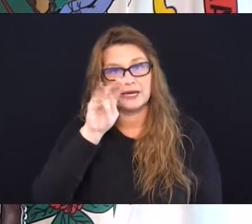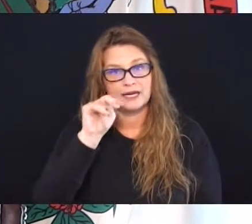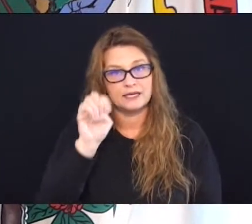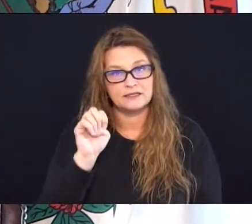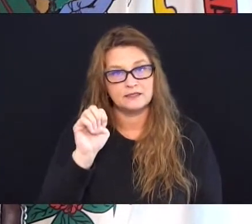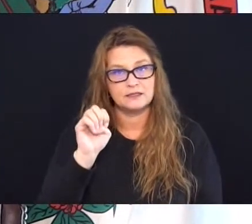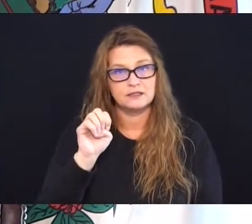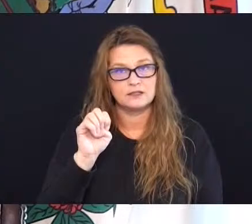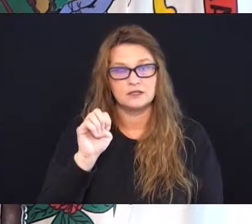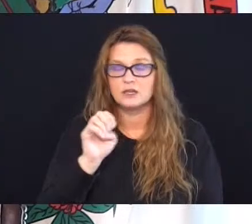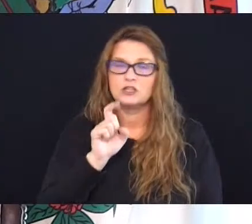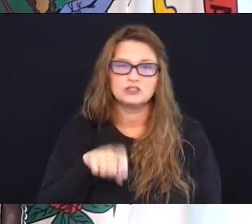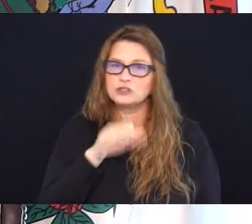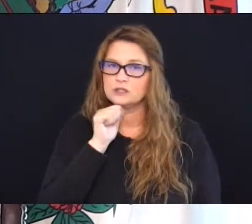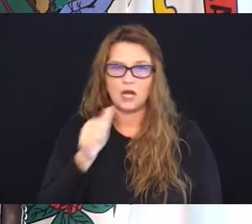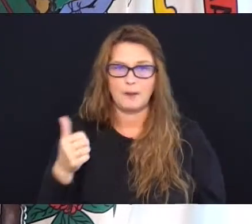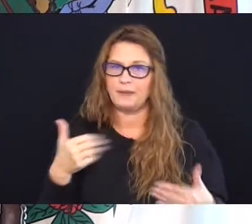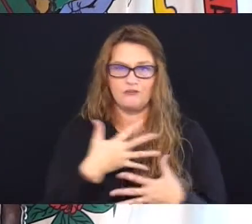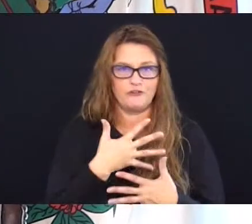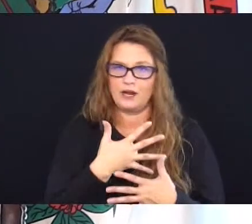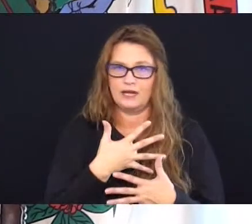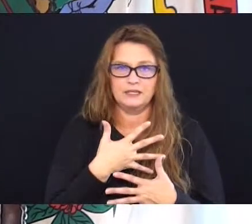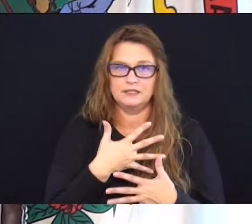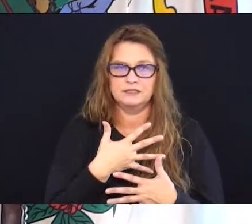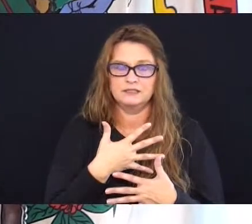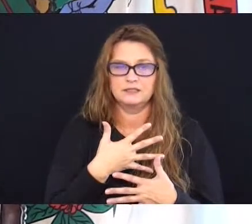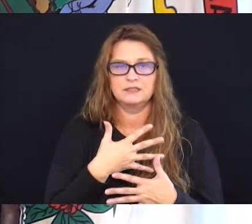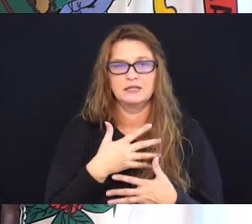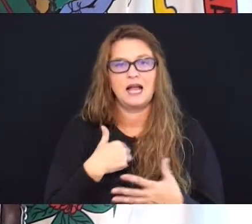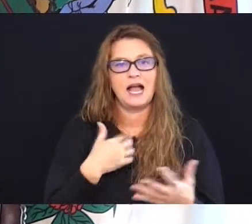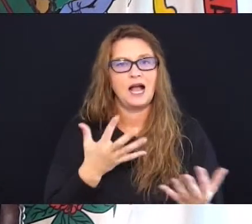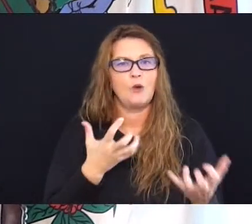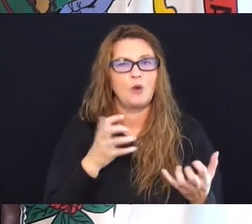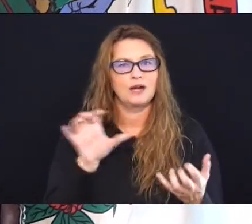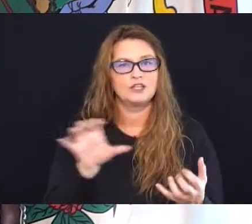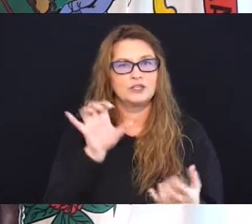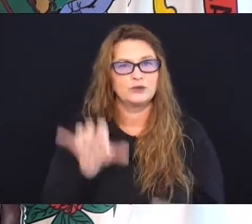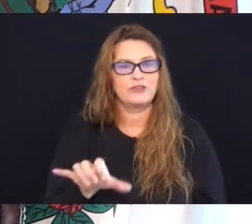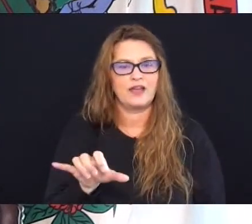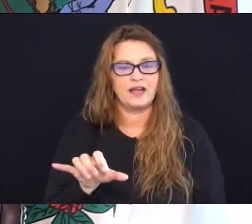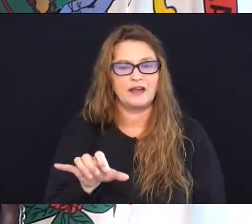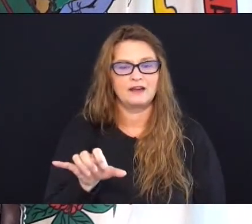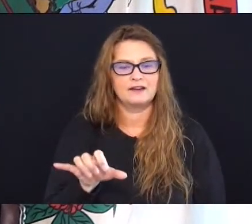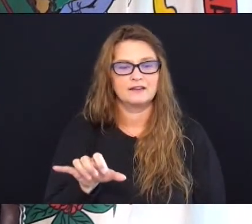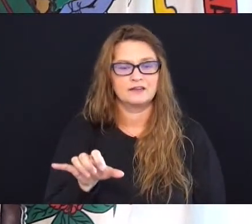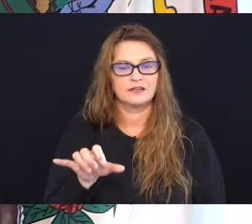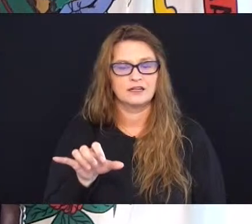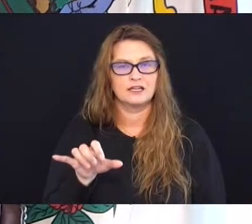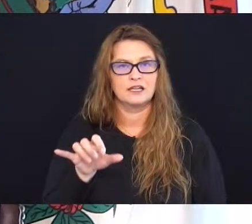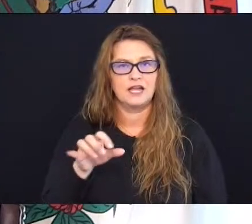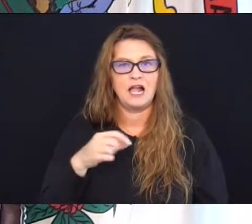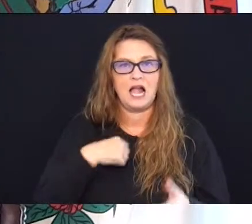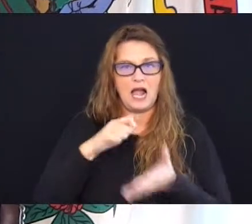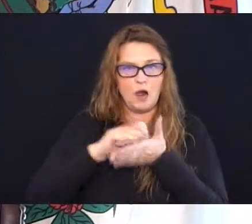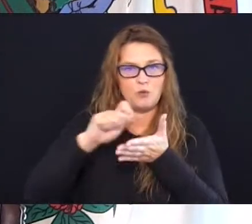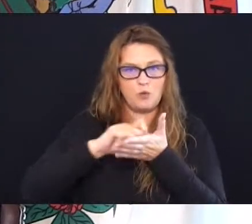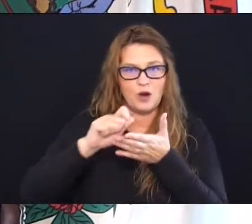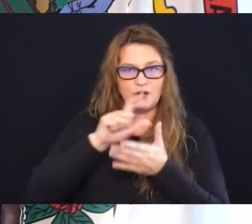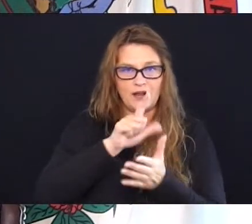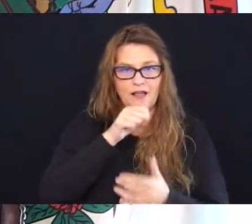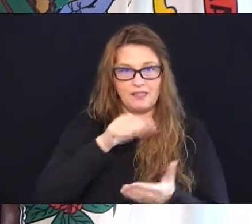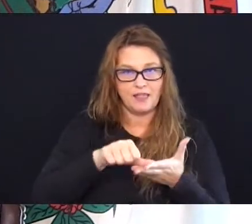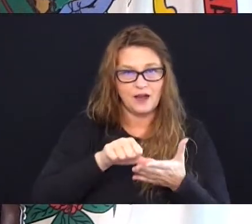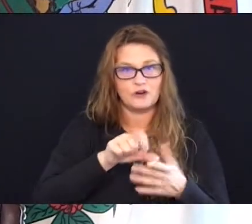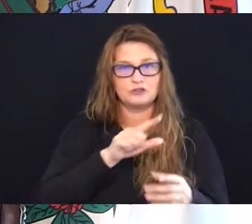We shouldn't be afraid. But this is what I want to do, and I'll do it. I've offered it up in a letter to the legislature and